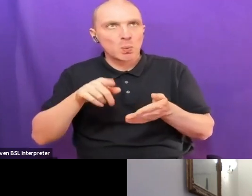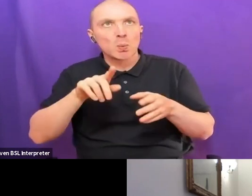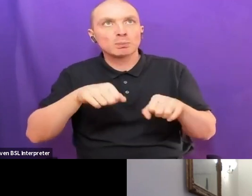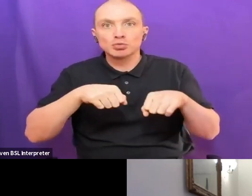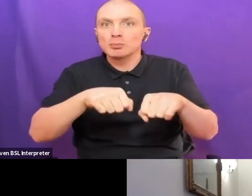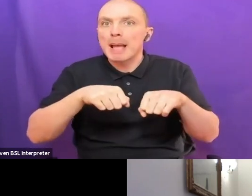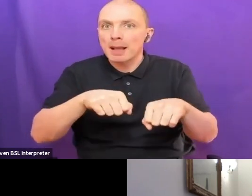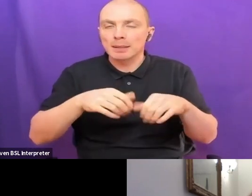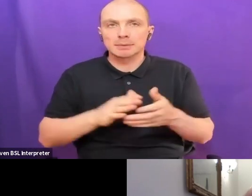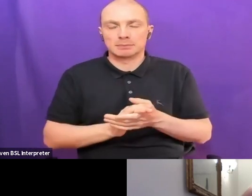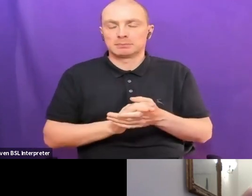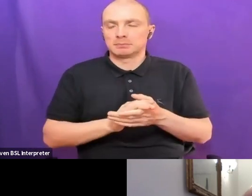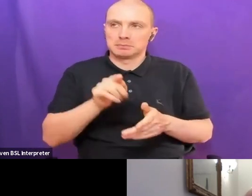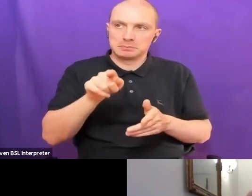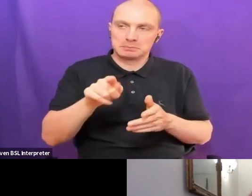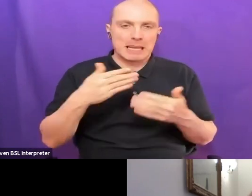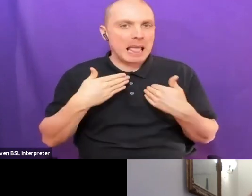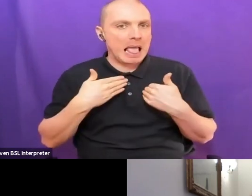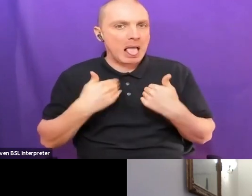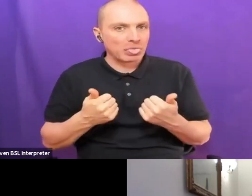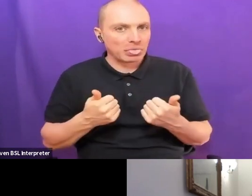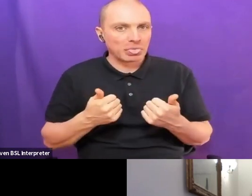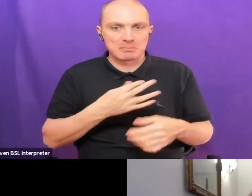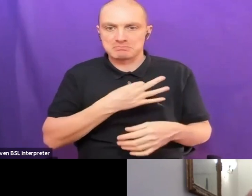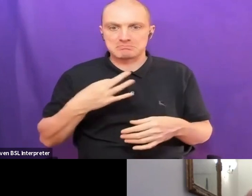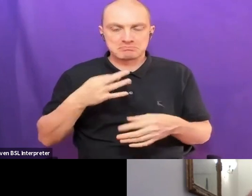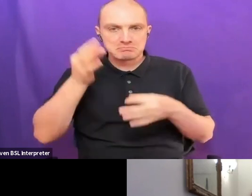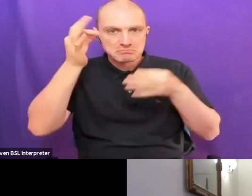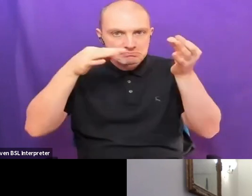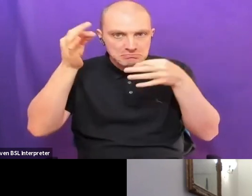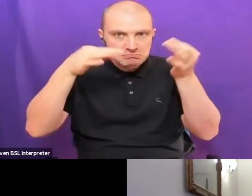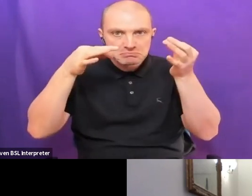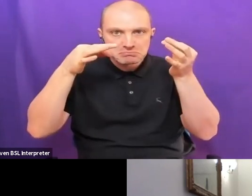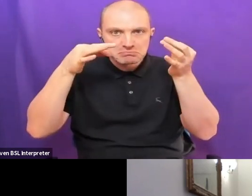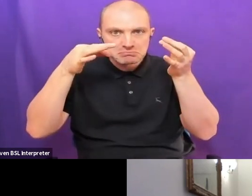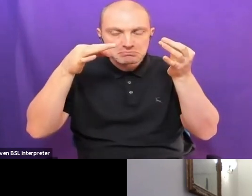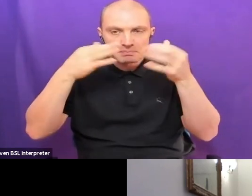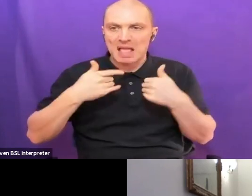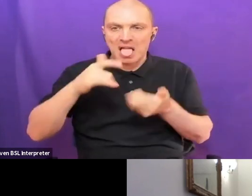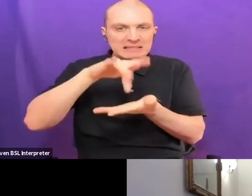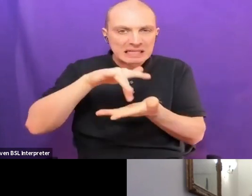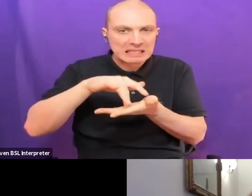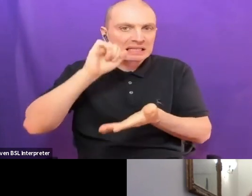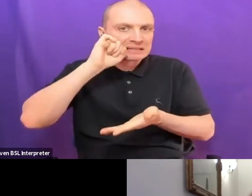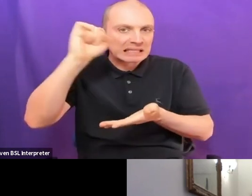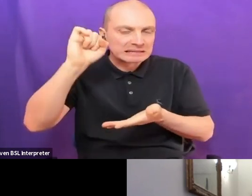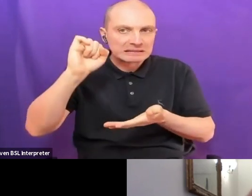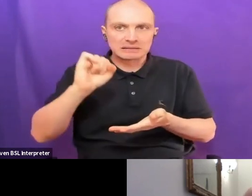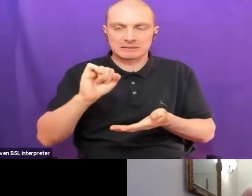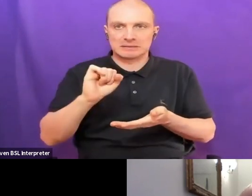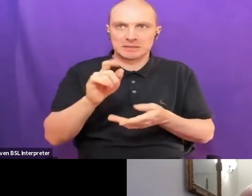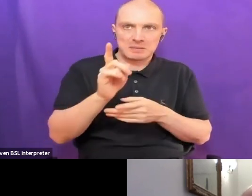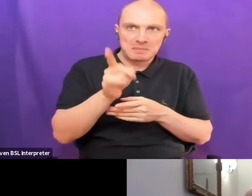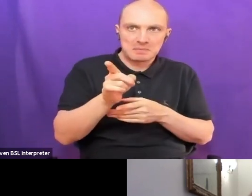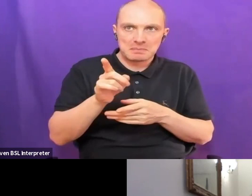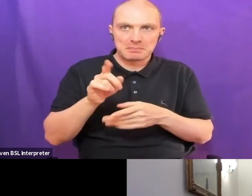some healthcare, hopefully, perhaps opticians, health centre, dentist, but almost certainly not